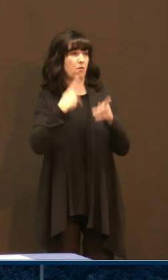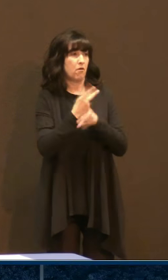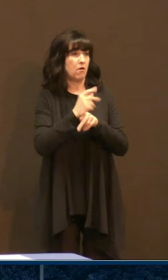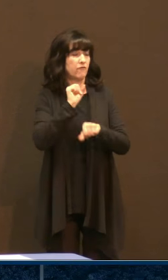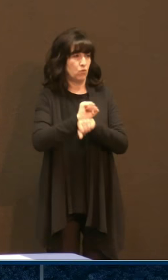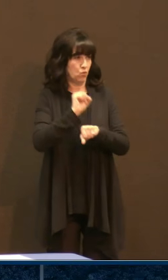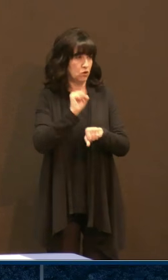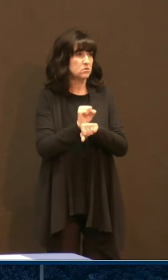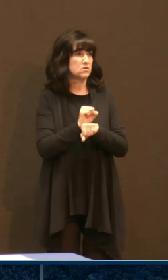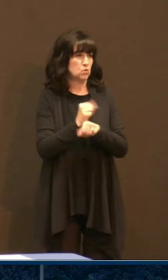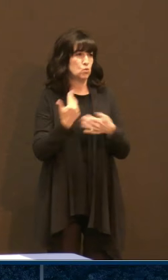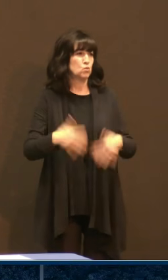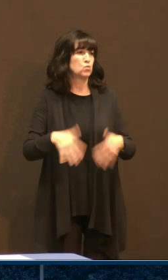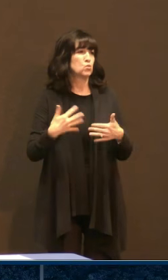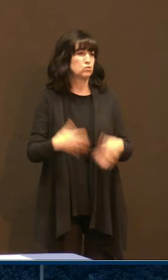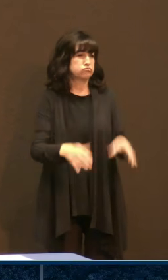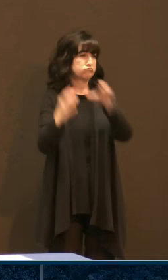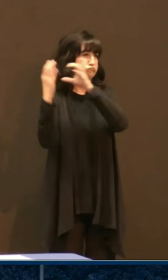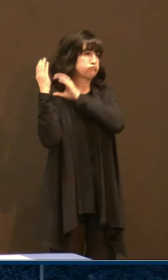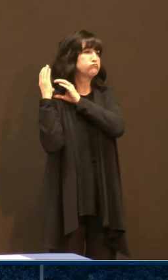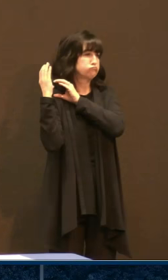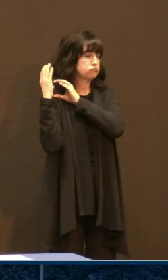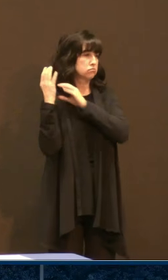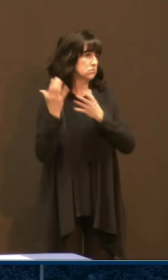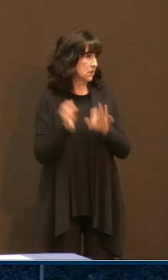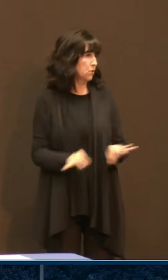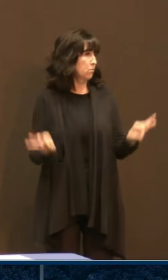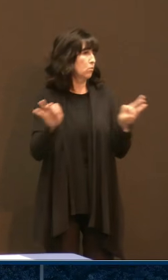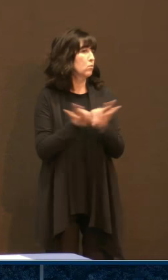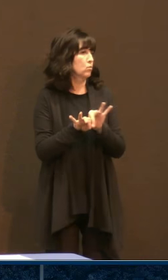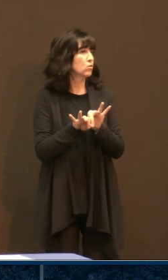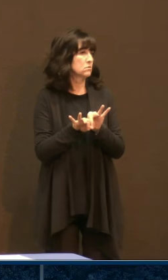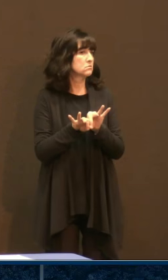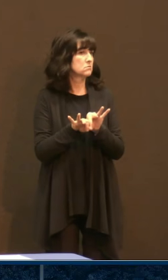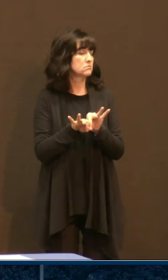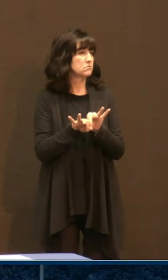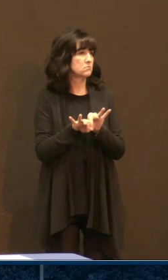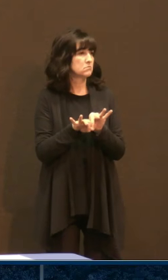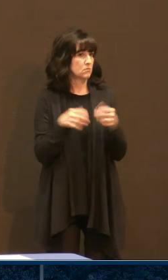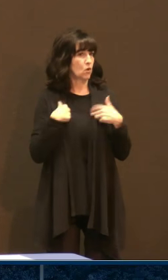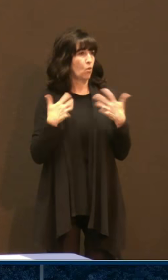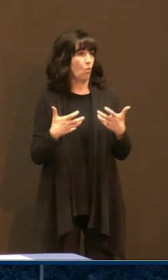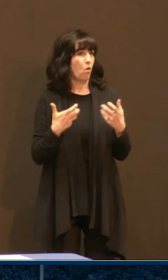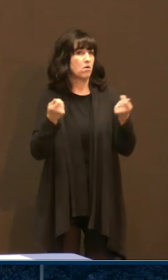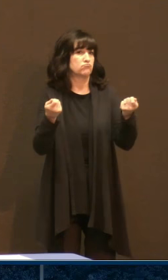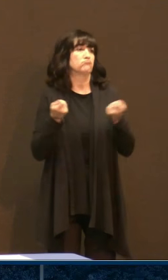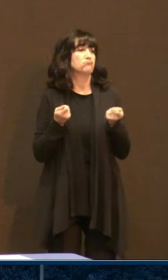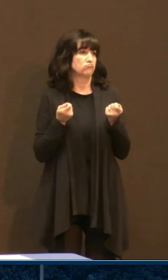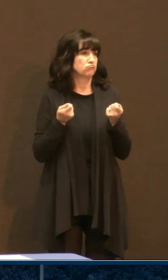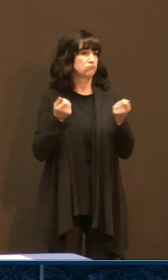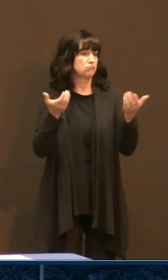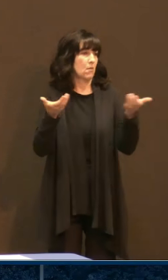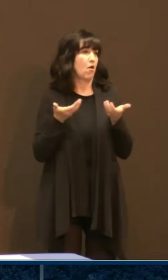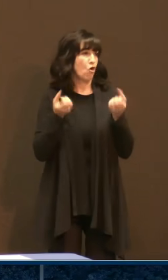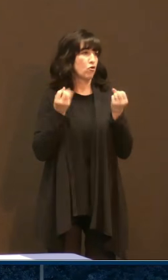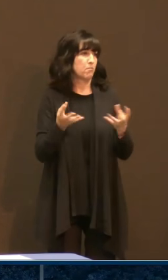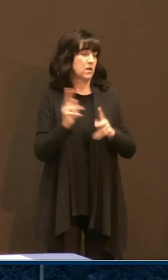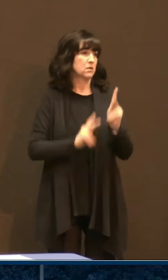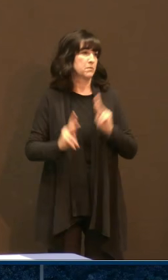big undertaking, but it's obviously important, which is, why we want to hire so many people.